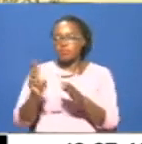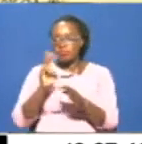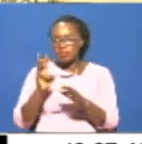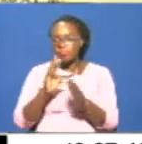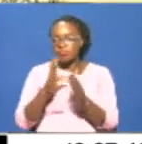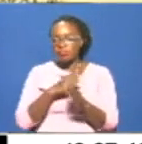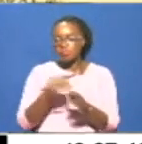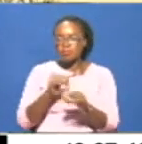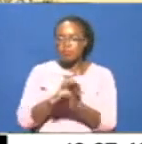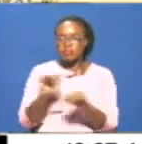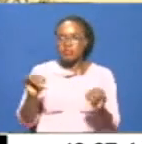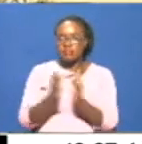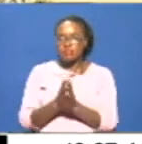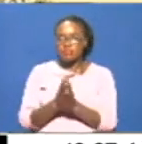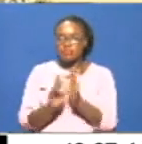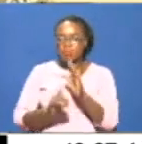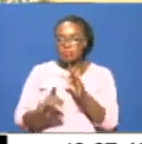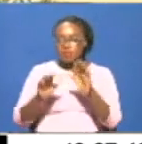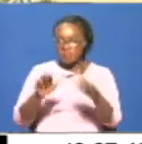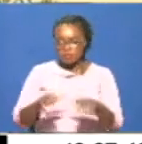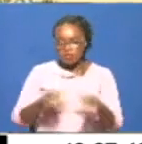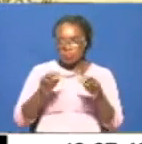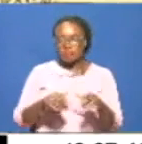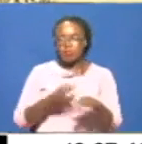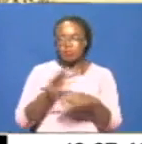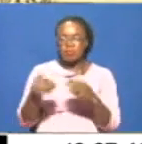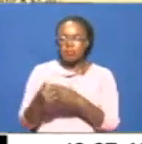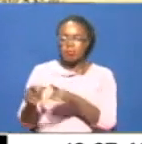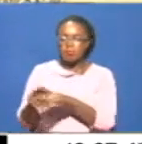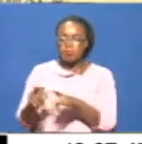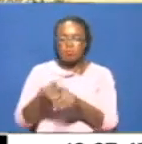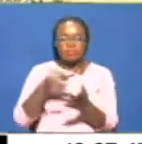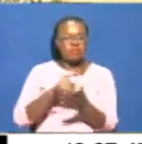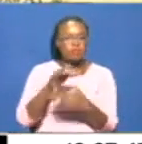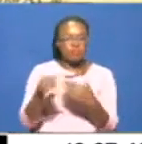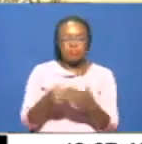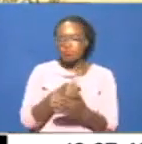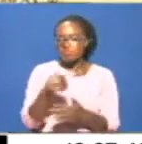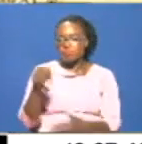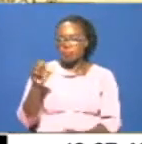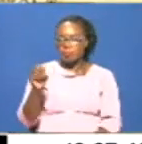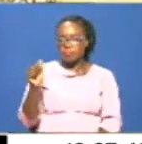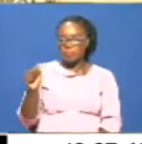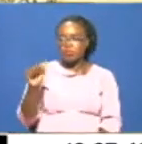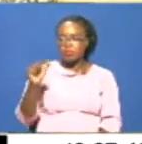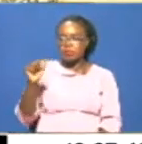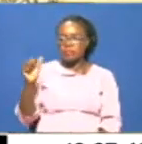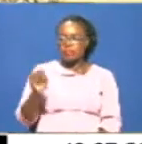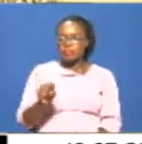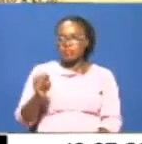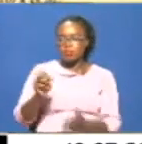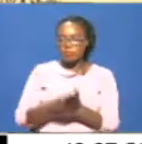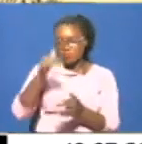Sanitation, and Ministry of Agriculture, and also including all other sagas. And I also remember to